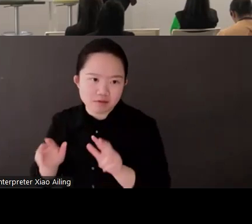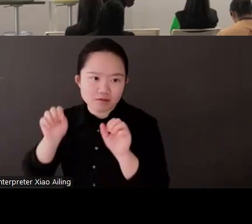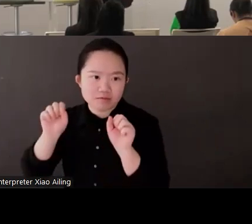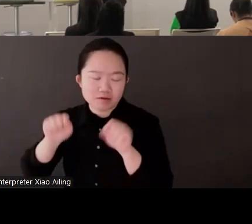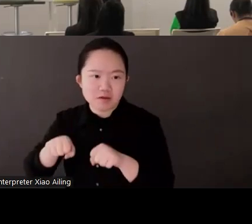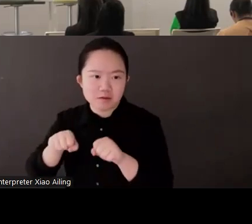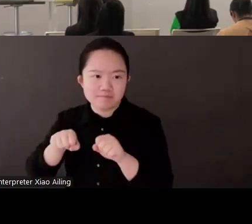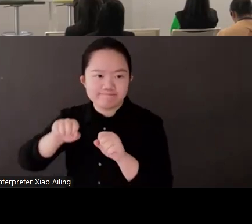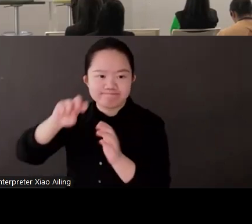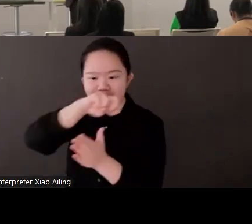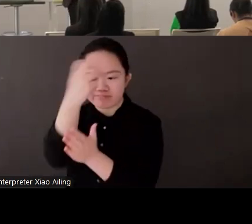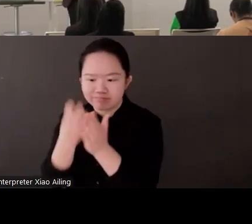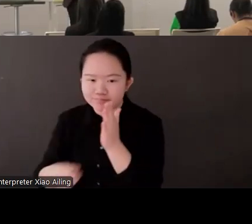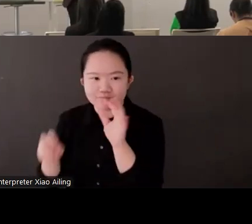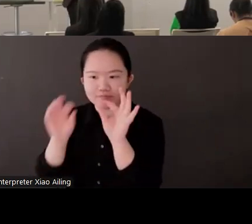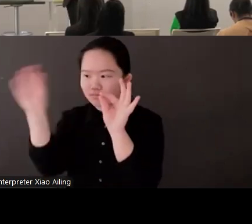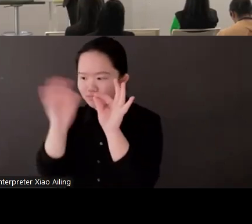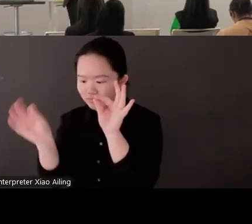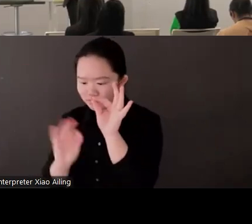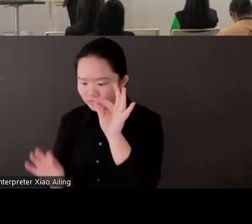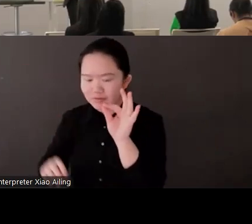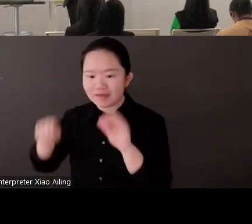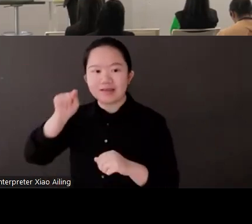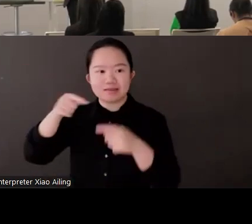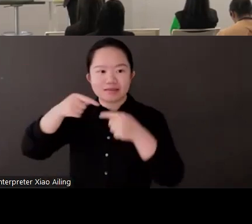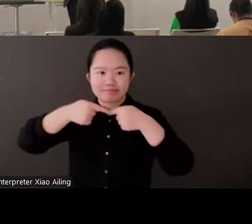these exciting committees do.